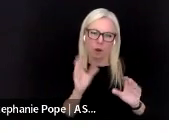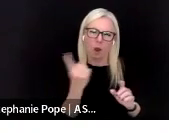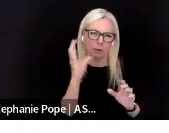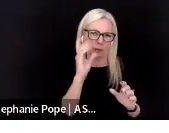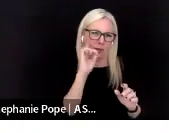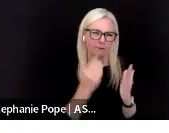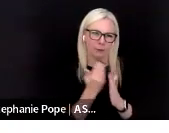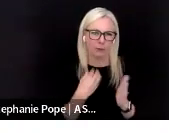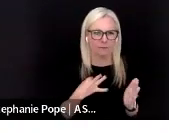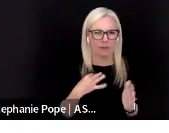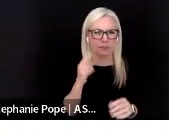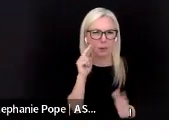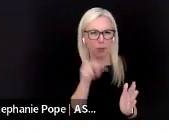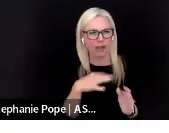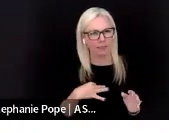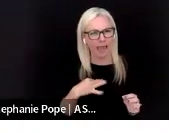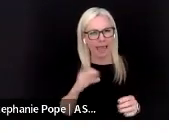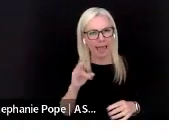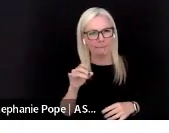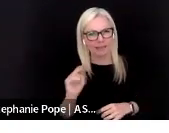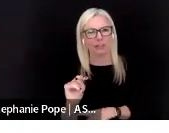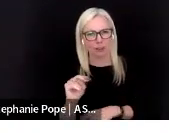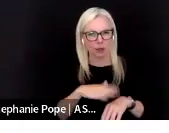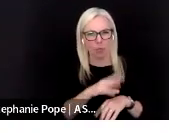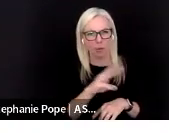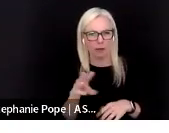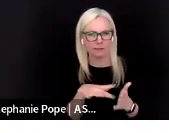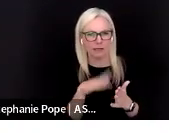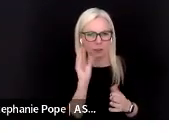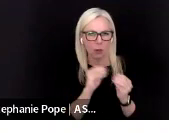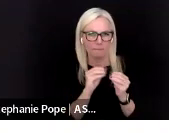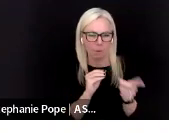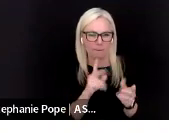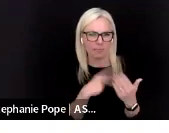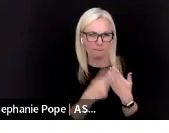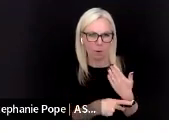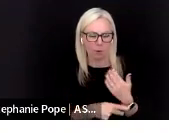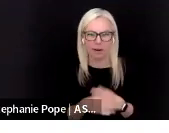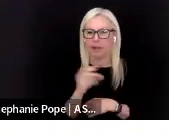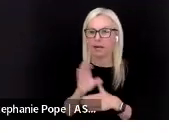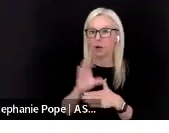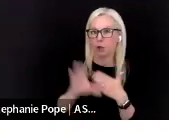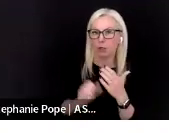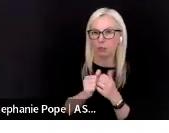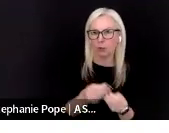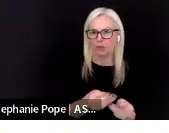volunteers. So check out the application on our website for a little bit more about that program. And then I'll just conclude by giving